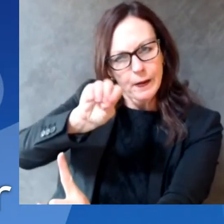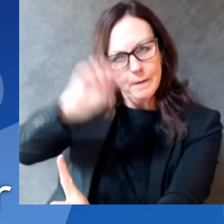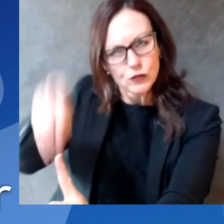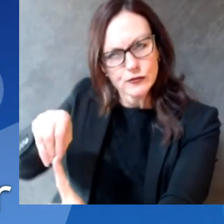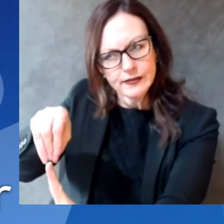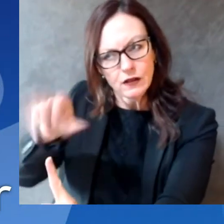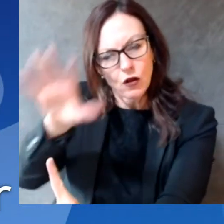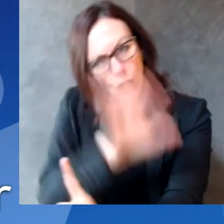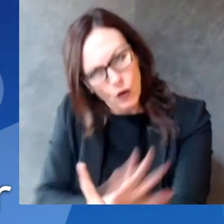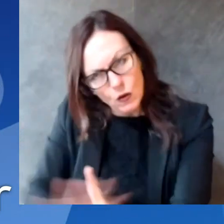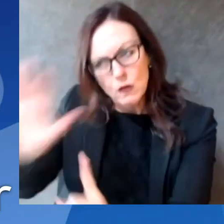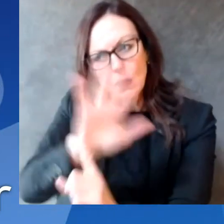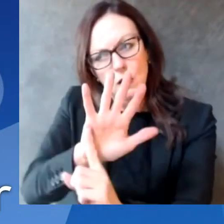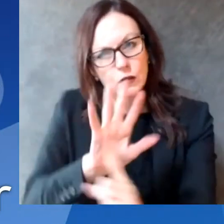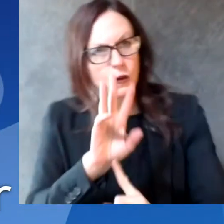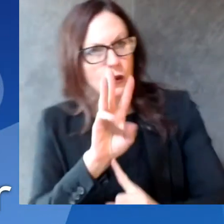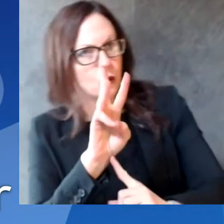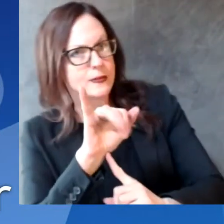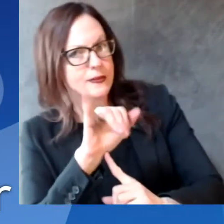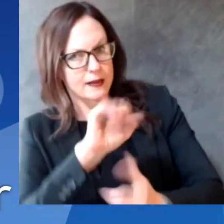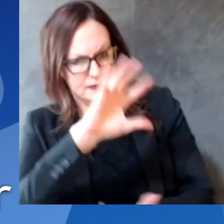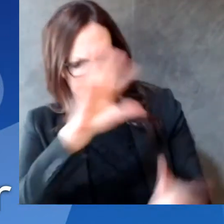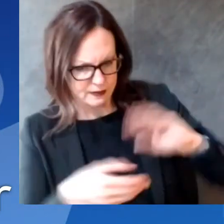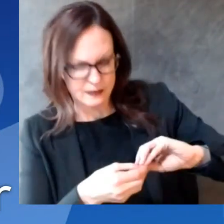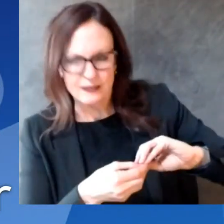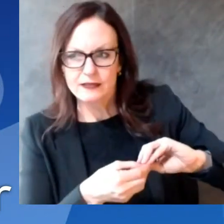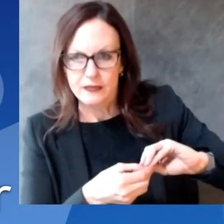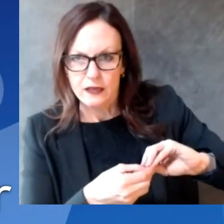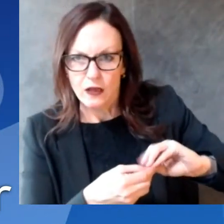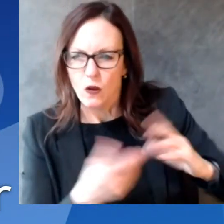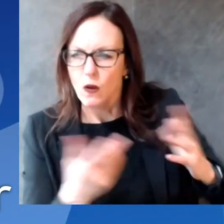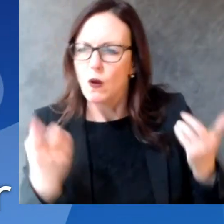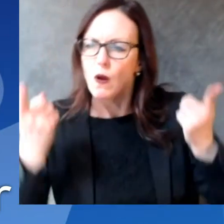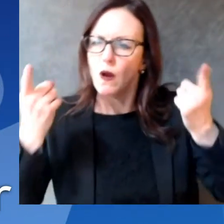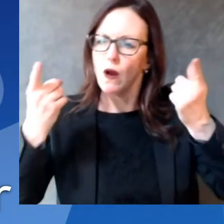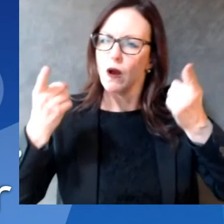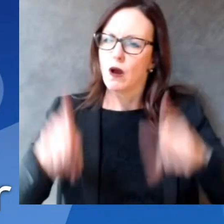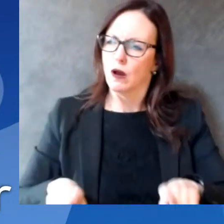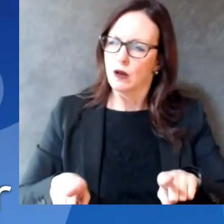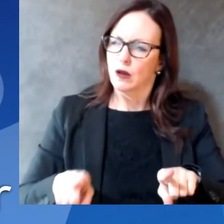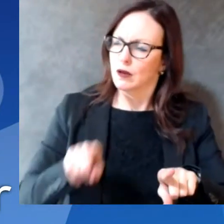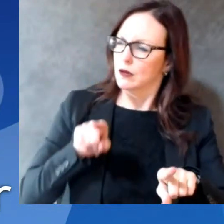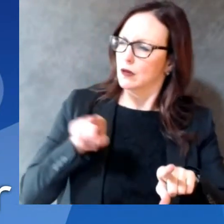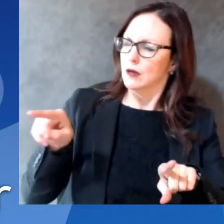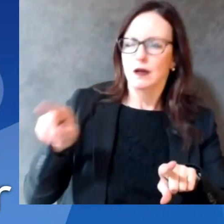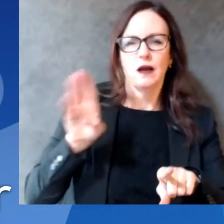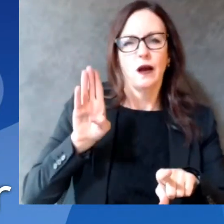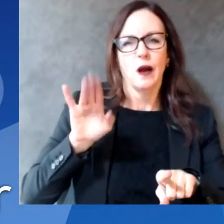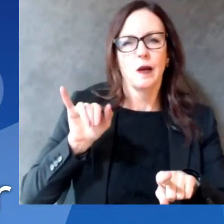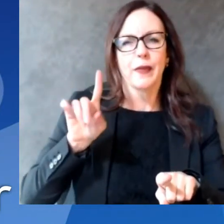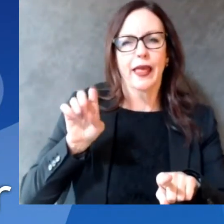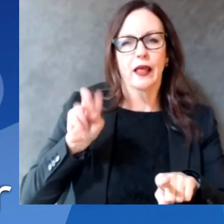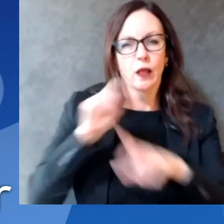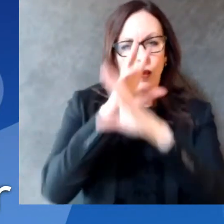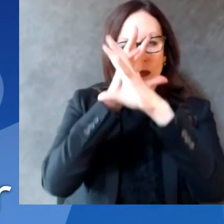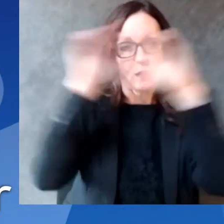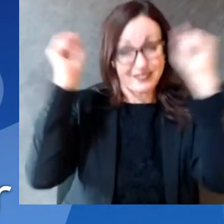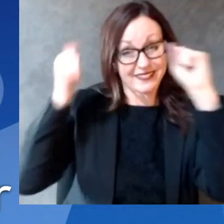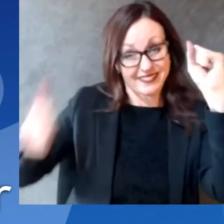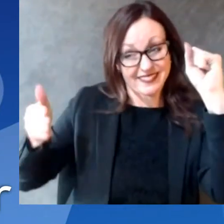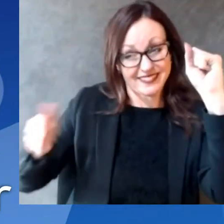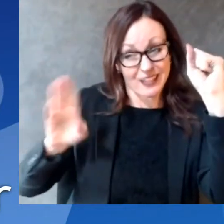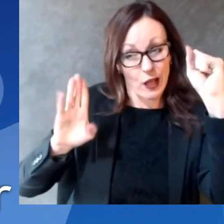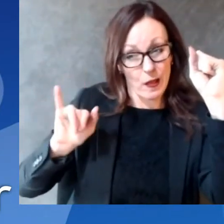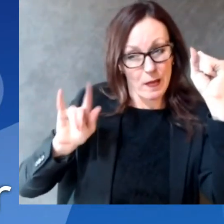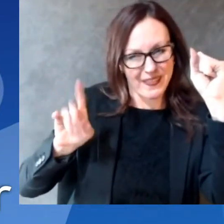be by the July 4th holiday? And can you just speak generally to herd immunity and what that means? There's been a